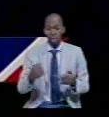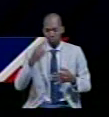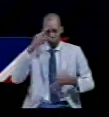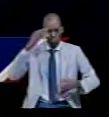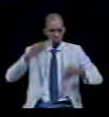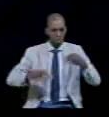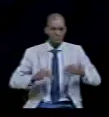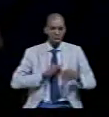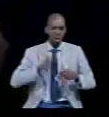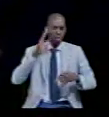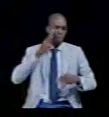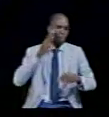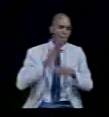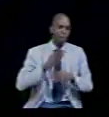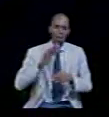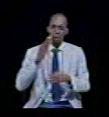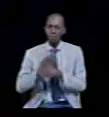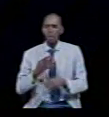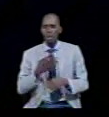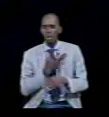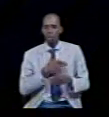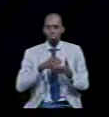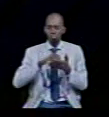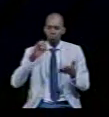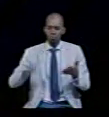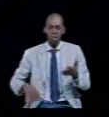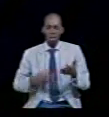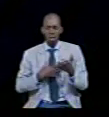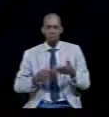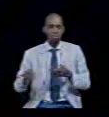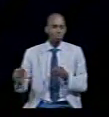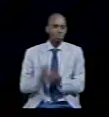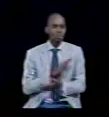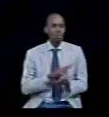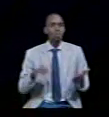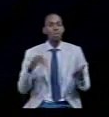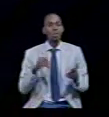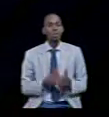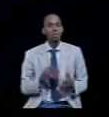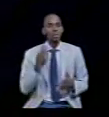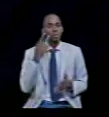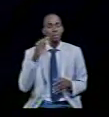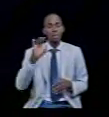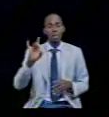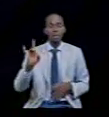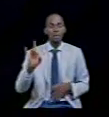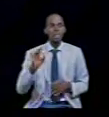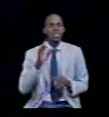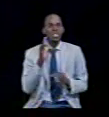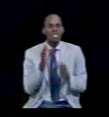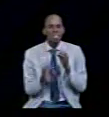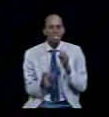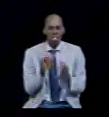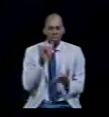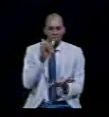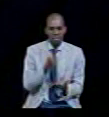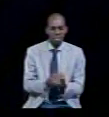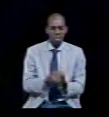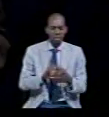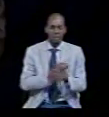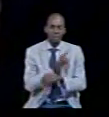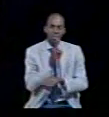pluck it up, I'll pull it down, I'll destroy it. Look at verse 8. In verse 8, that